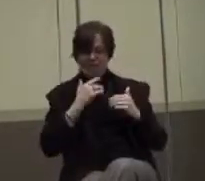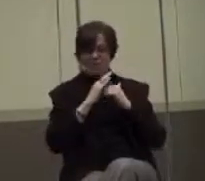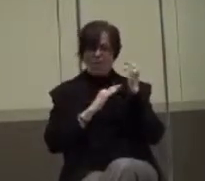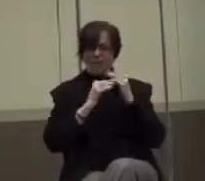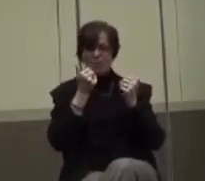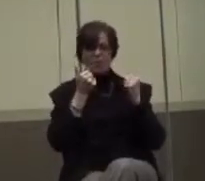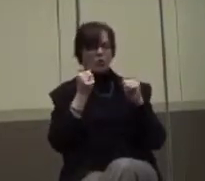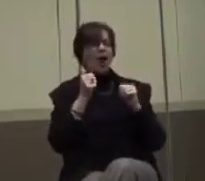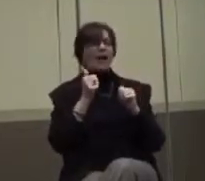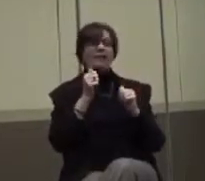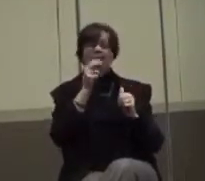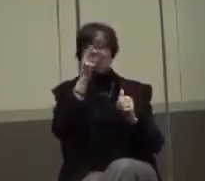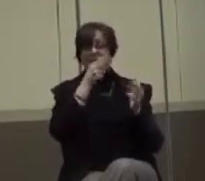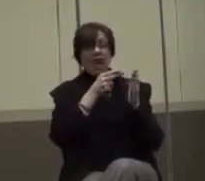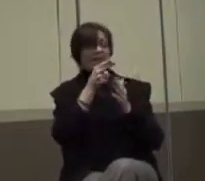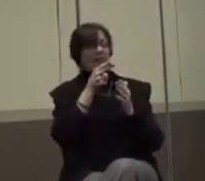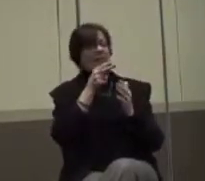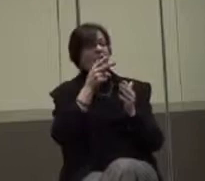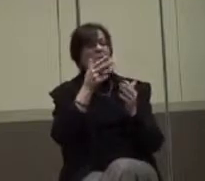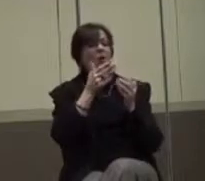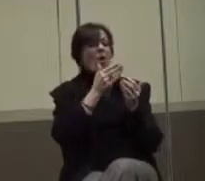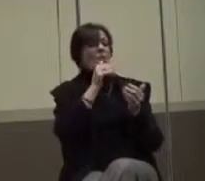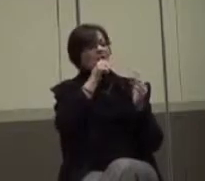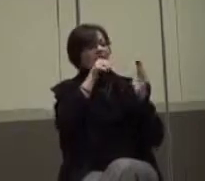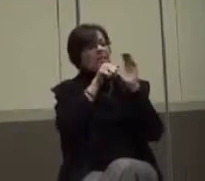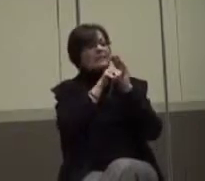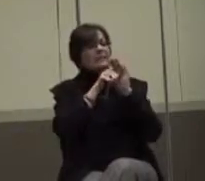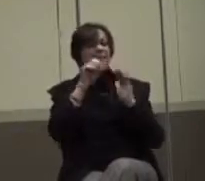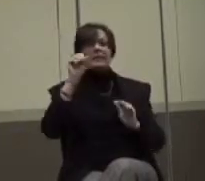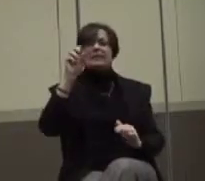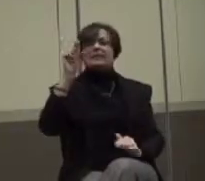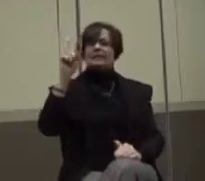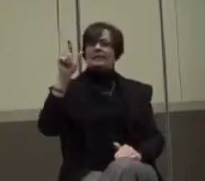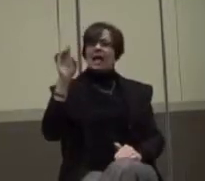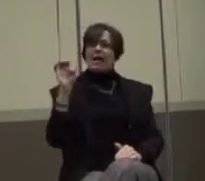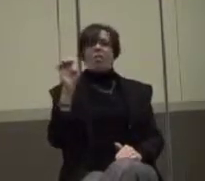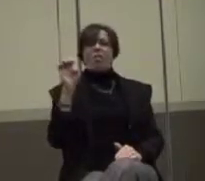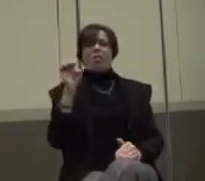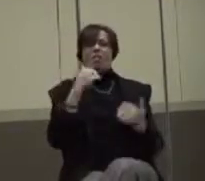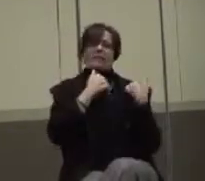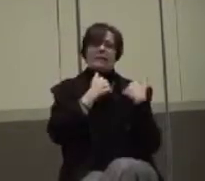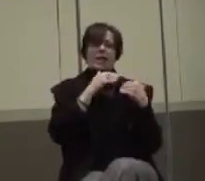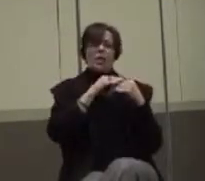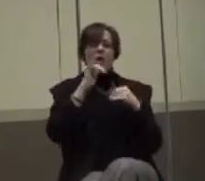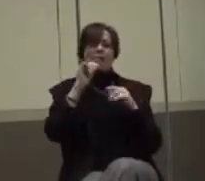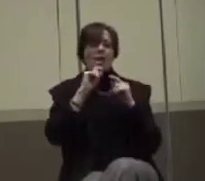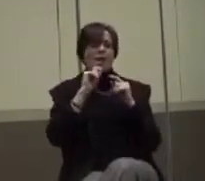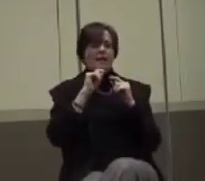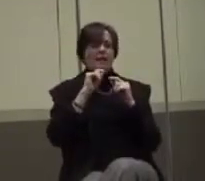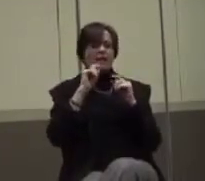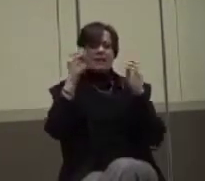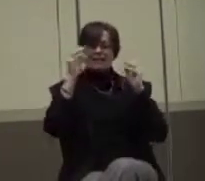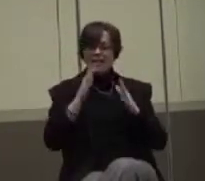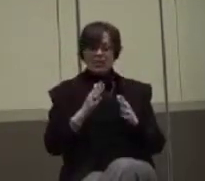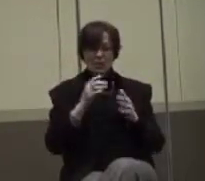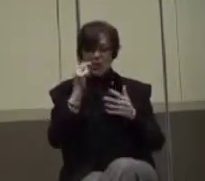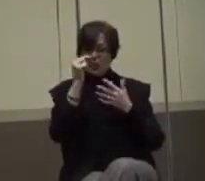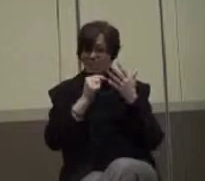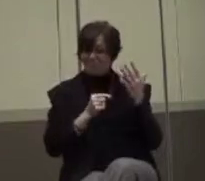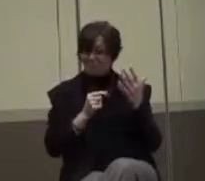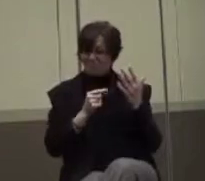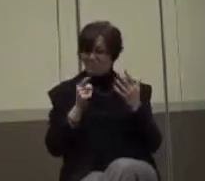subtle stake on that teacher not having anything that team suggests work, because if it works, it means I wasn't any